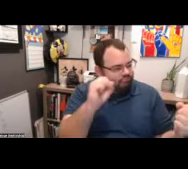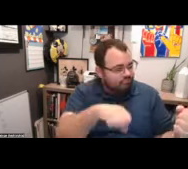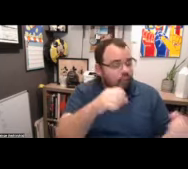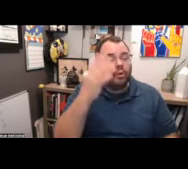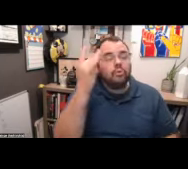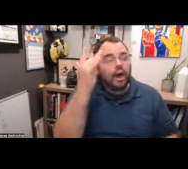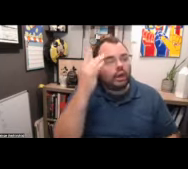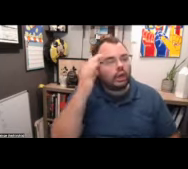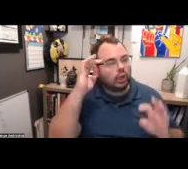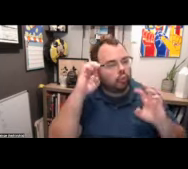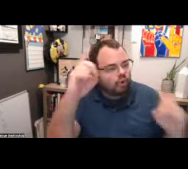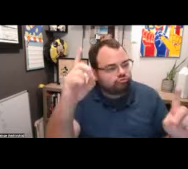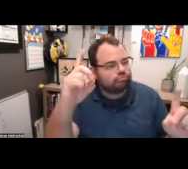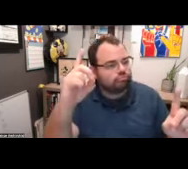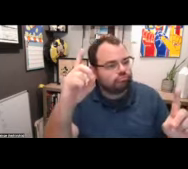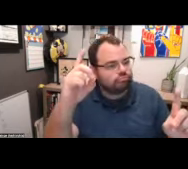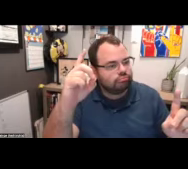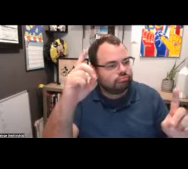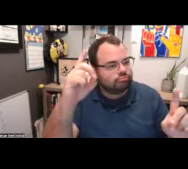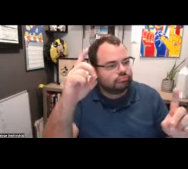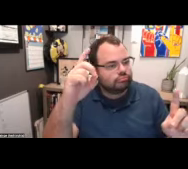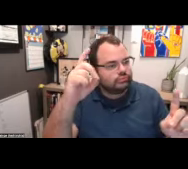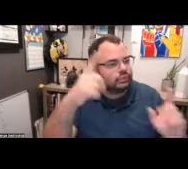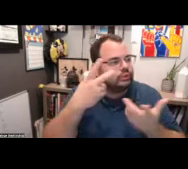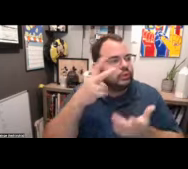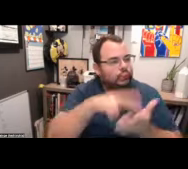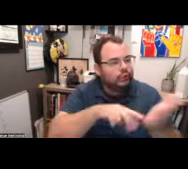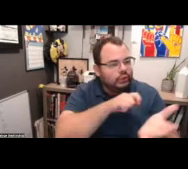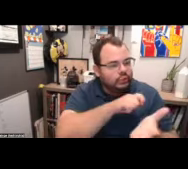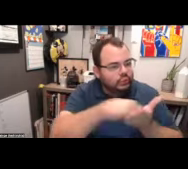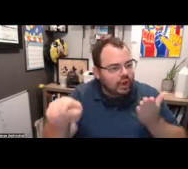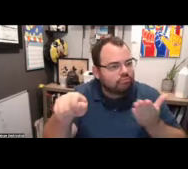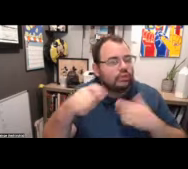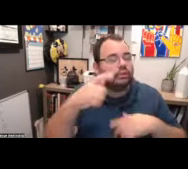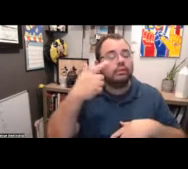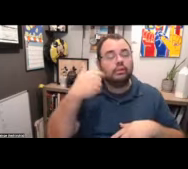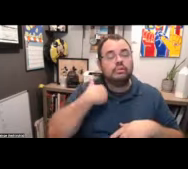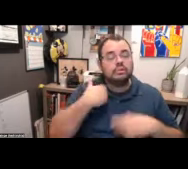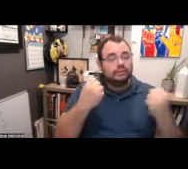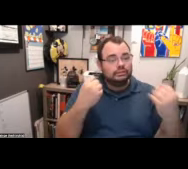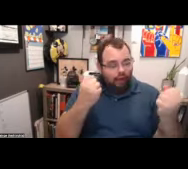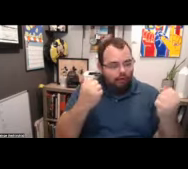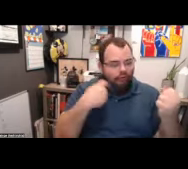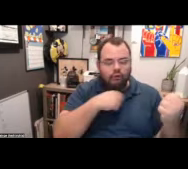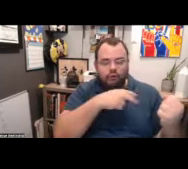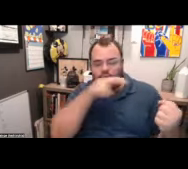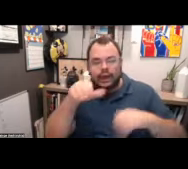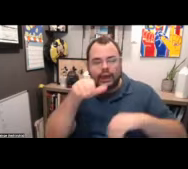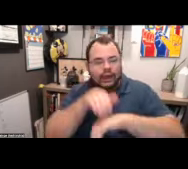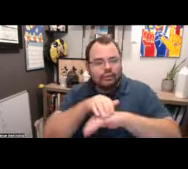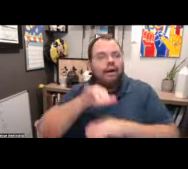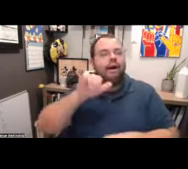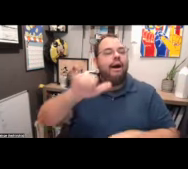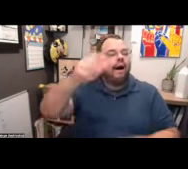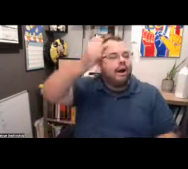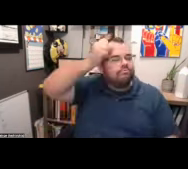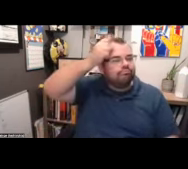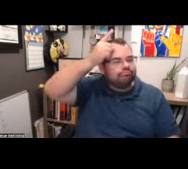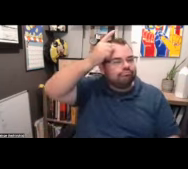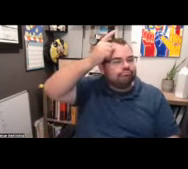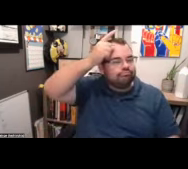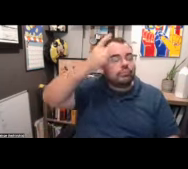still wanted to communicate me, and they chose to continue to sign because they want me to have an education. They still teach me